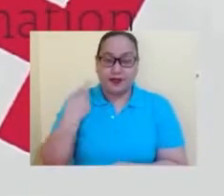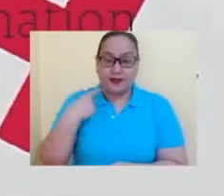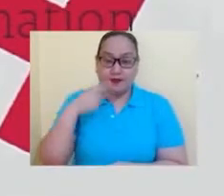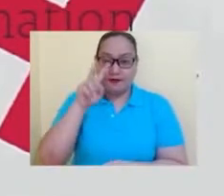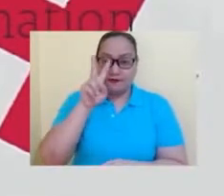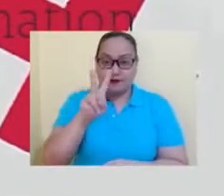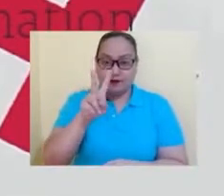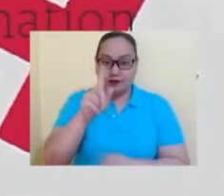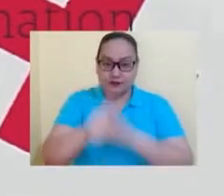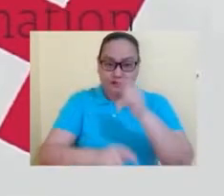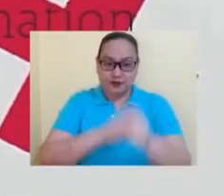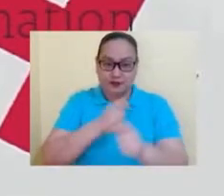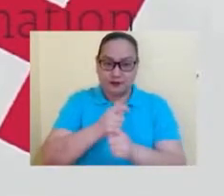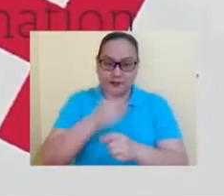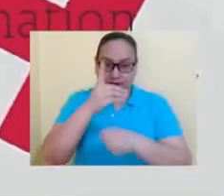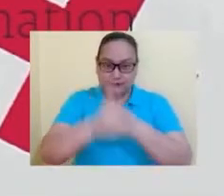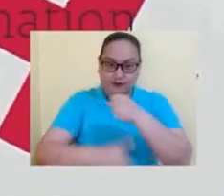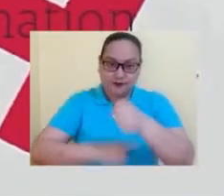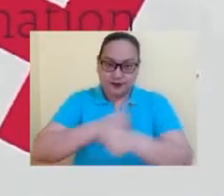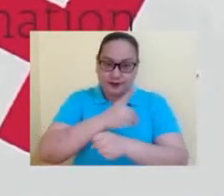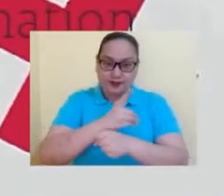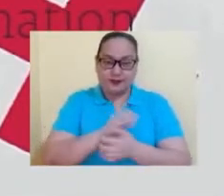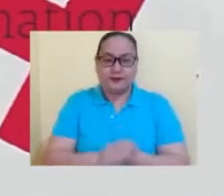There are two types of dressing.